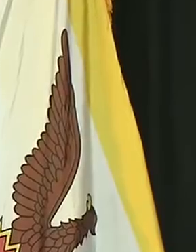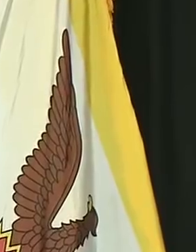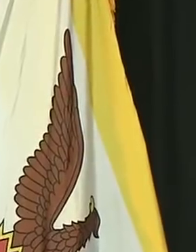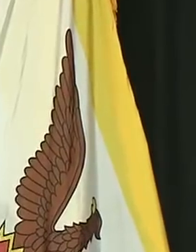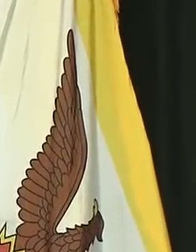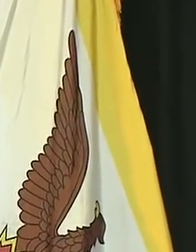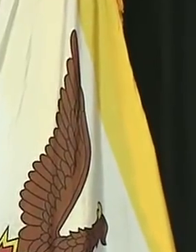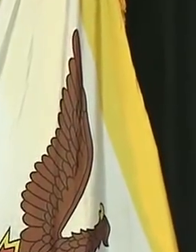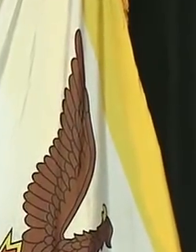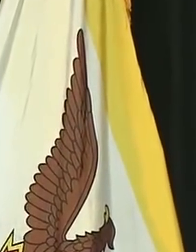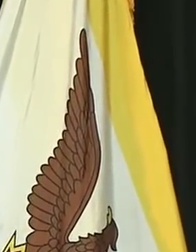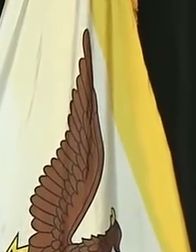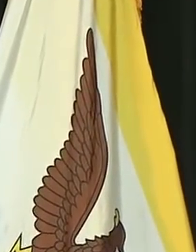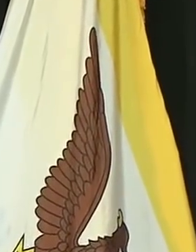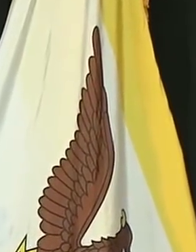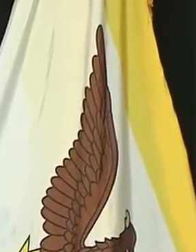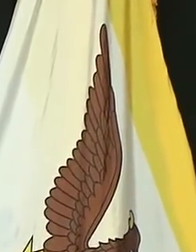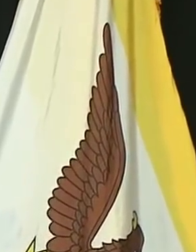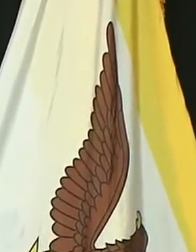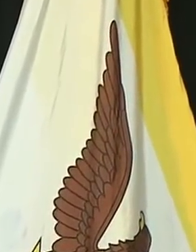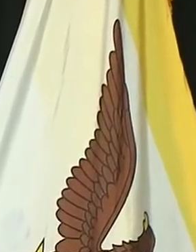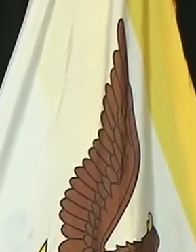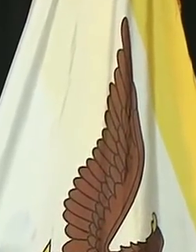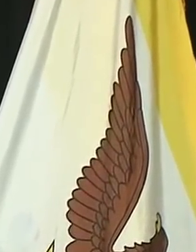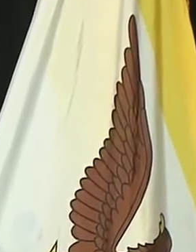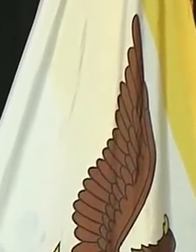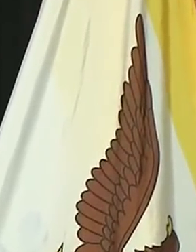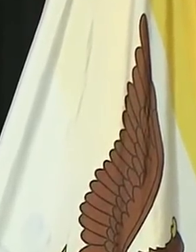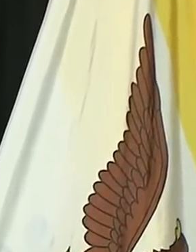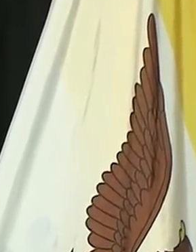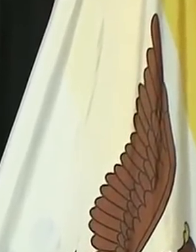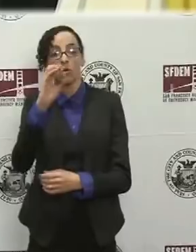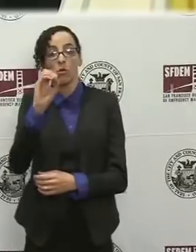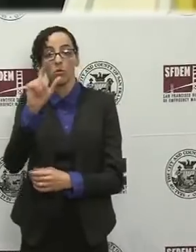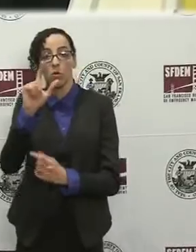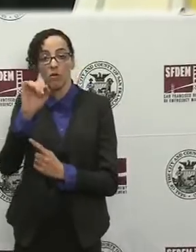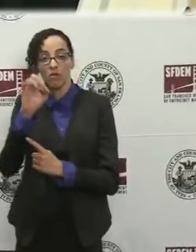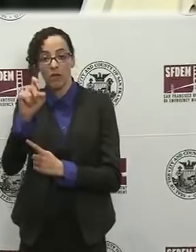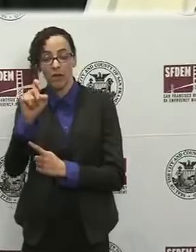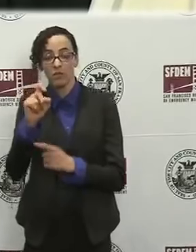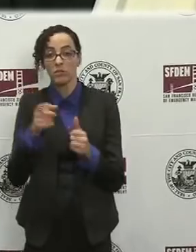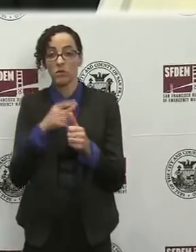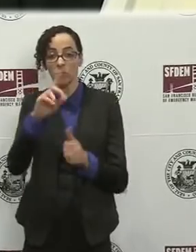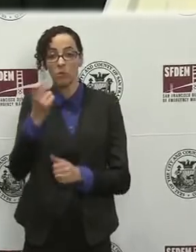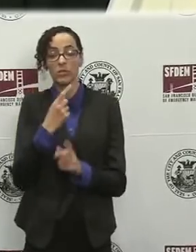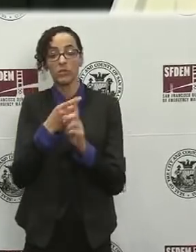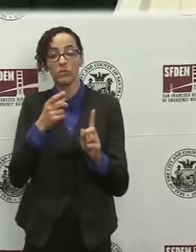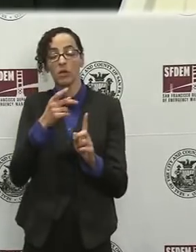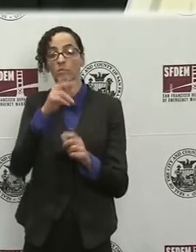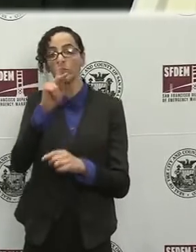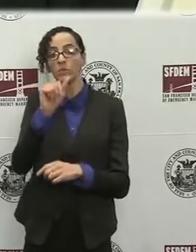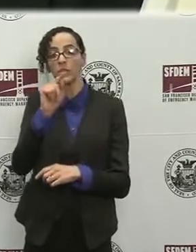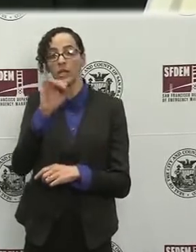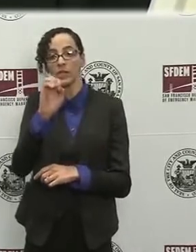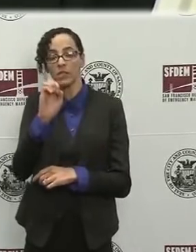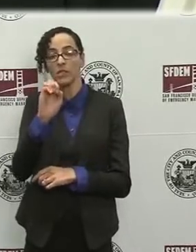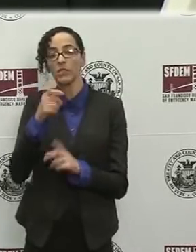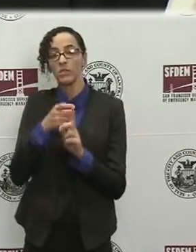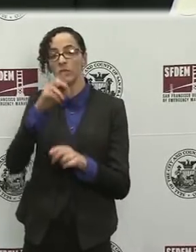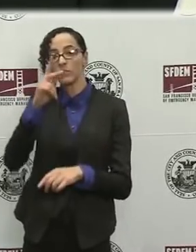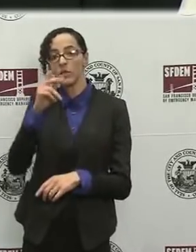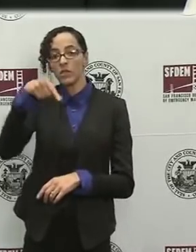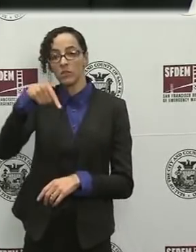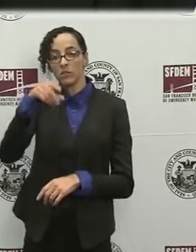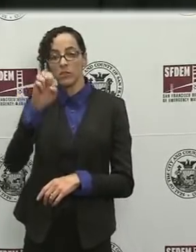Dr. Colfax, the first question is from Kate Wolf of KQED. Is the San Francisco Medical Examiner's Office testing for COVID-19